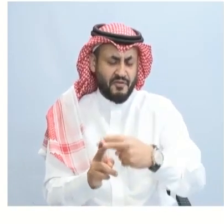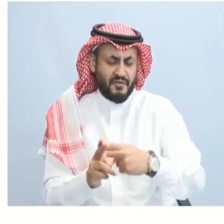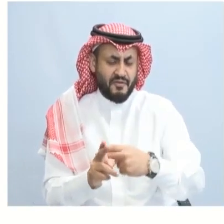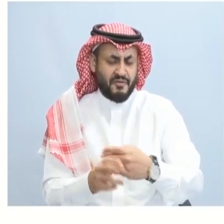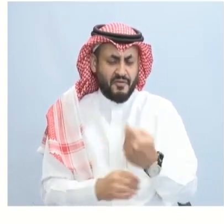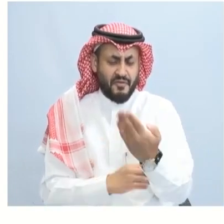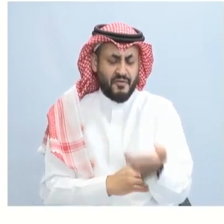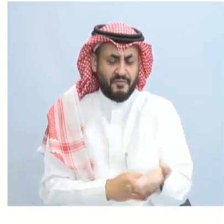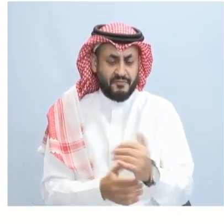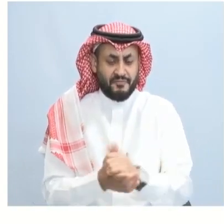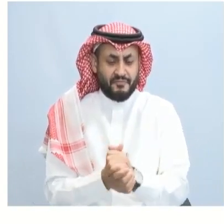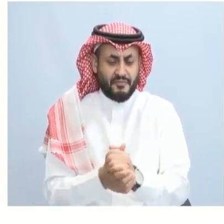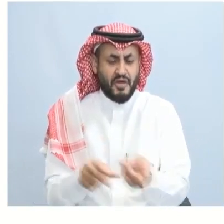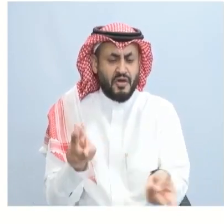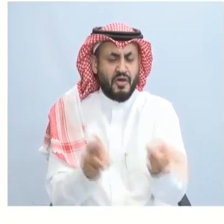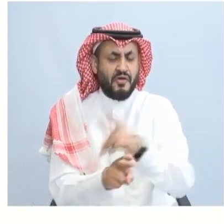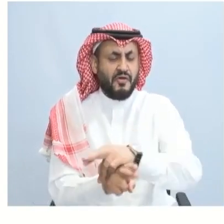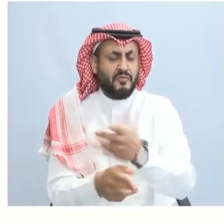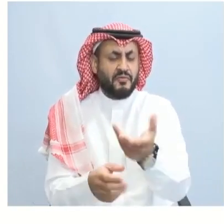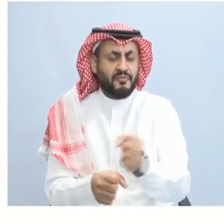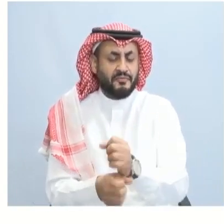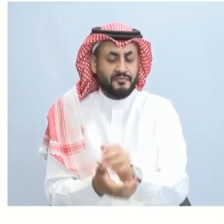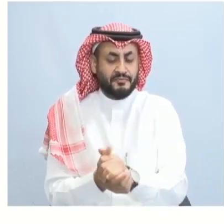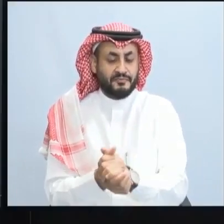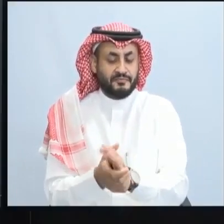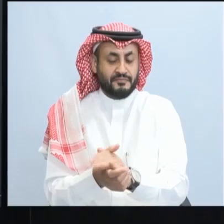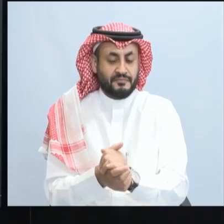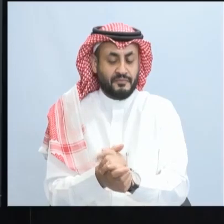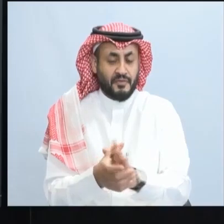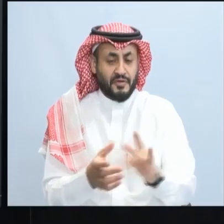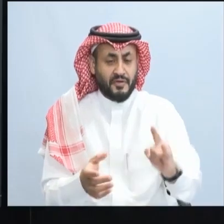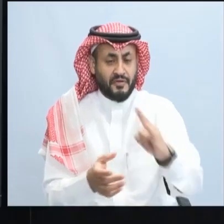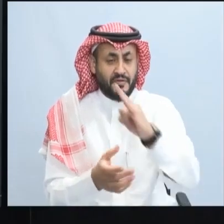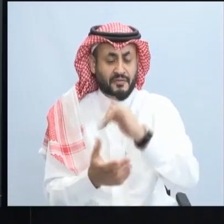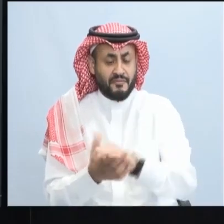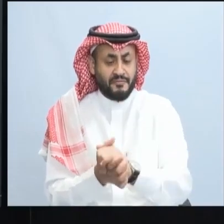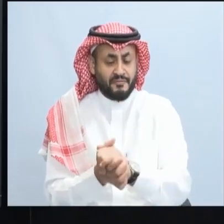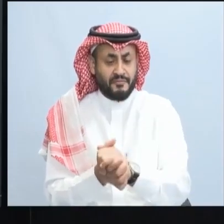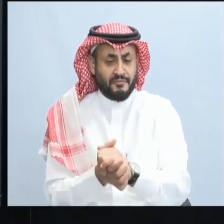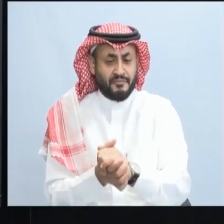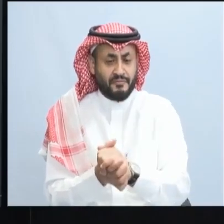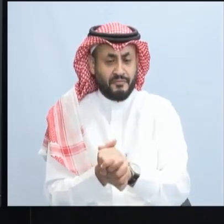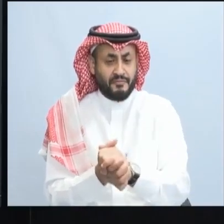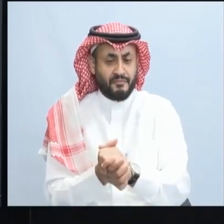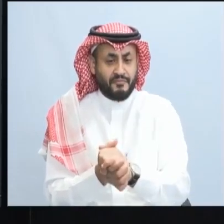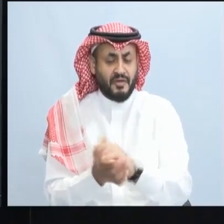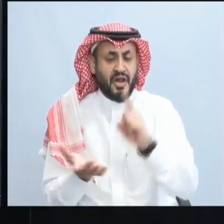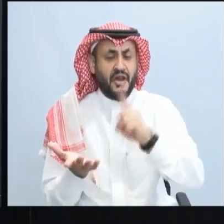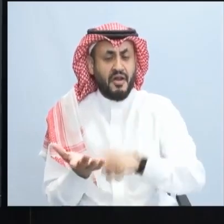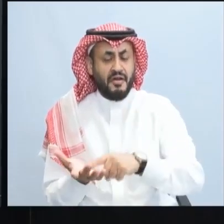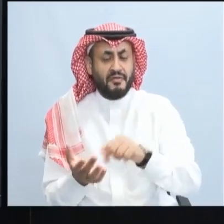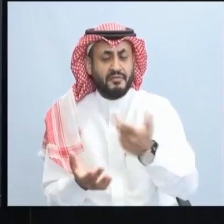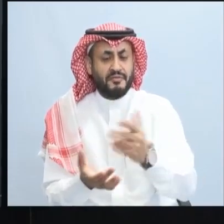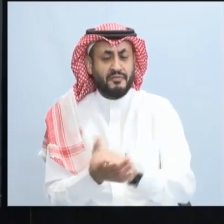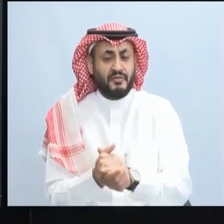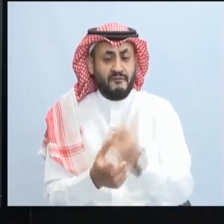Now, what changes the condition? If I want to go traveling abroad, for example, I need something. Now we have